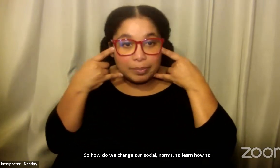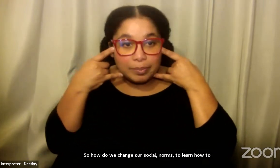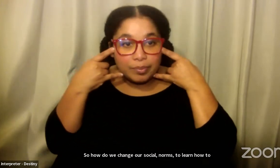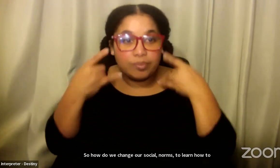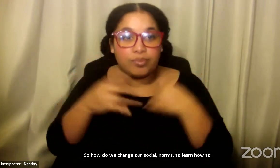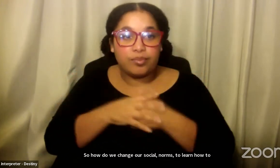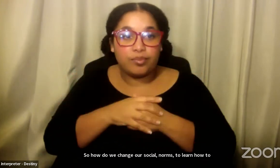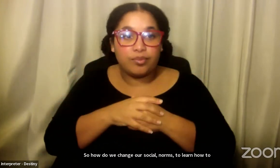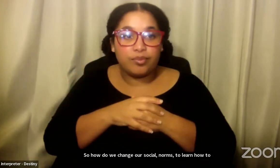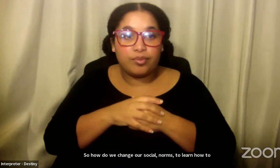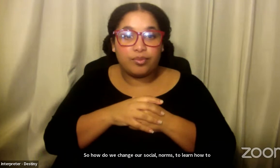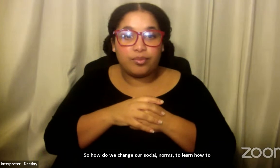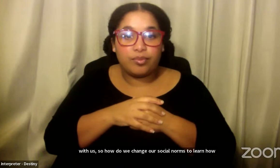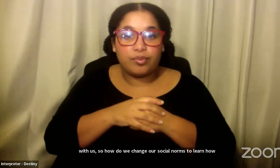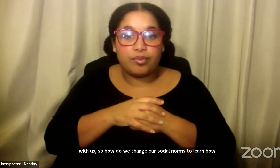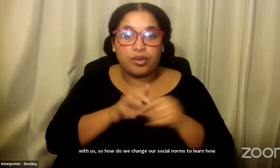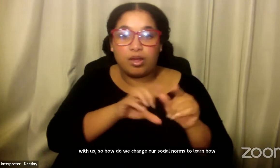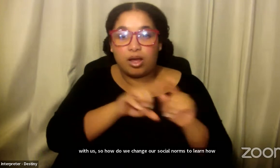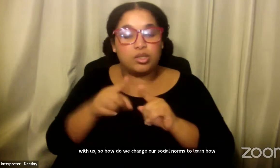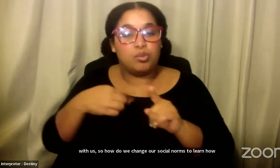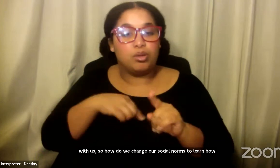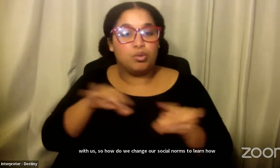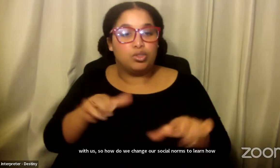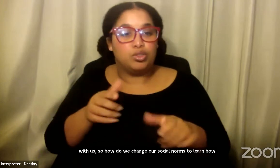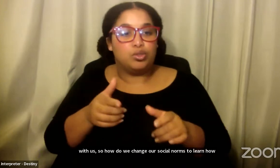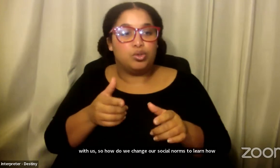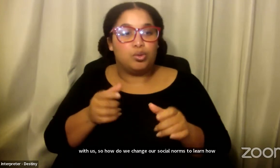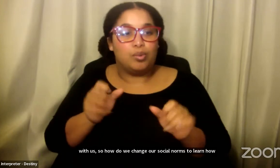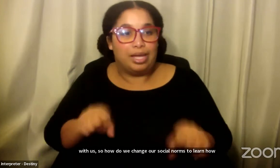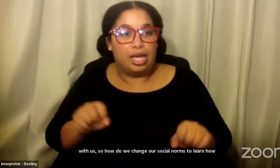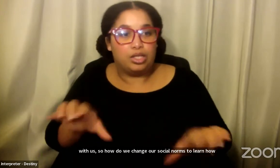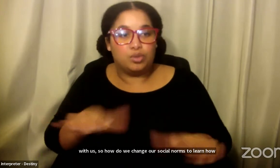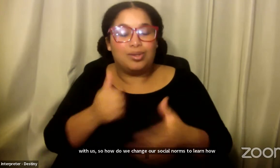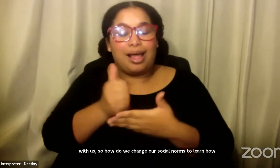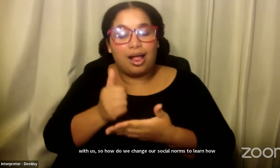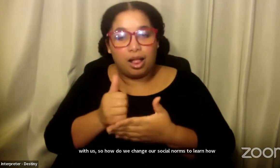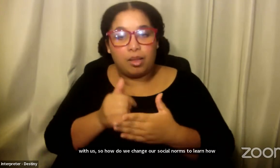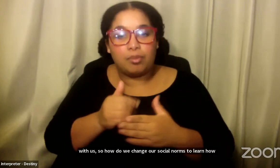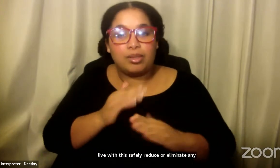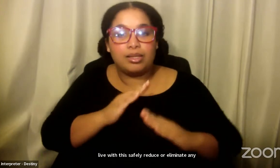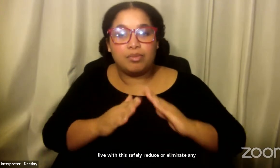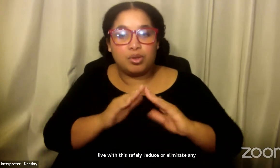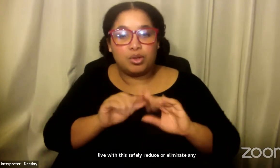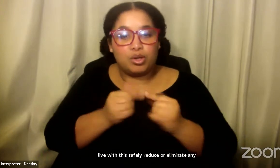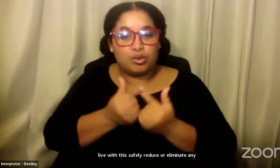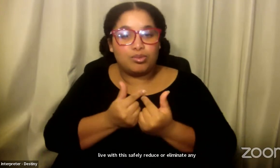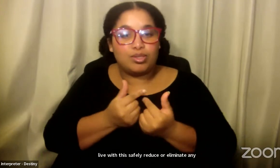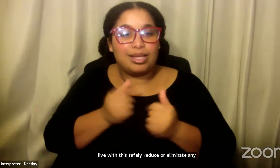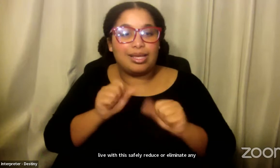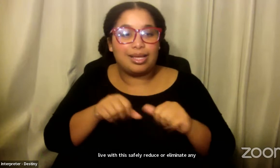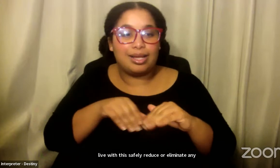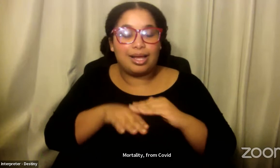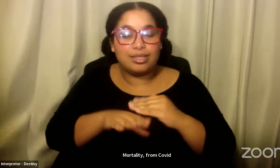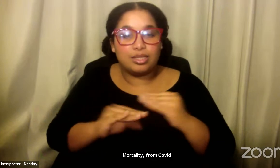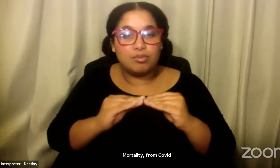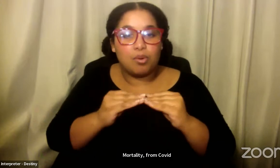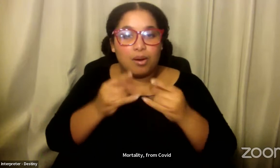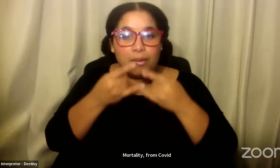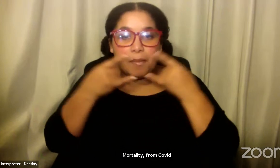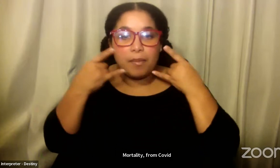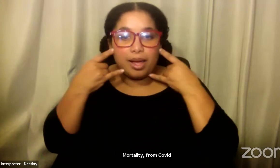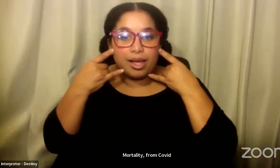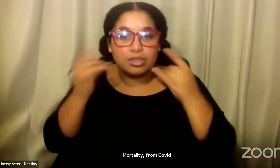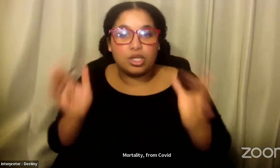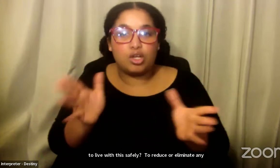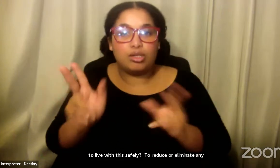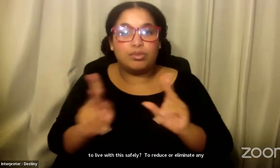And, you know, and we will also do what we can to also help community groups to get access to more masks, you know, to encourage people to